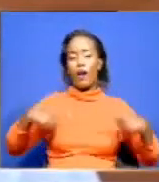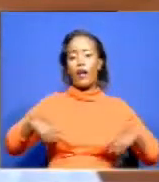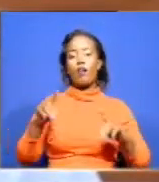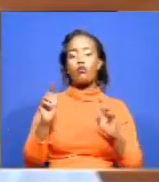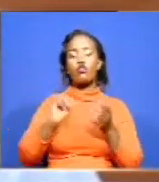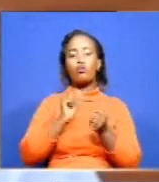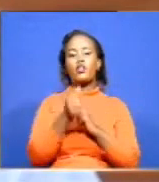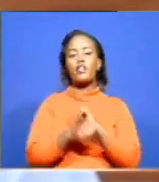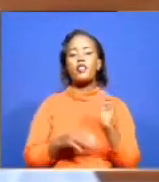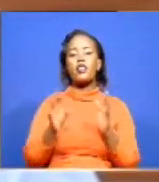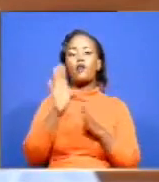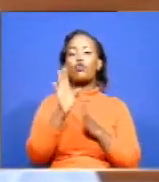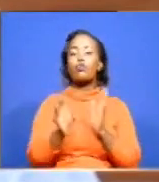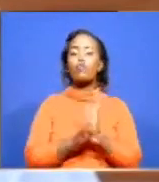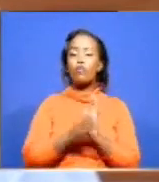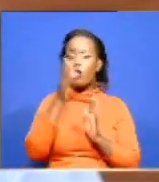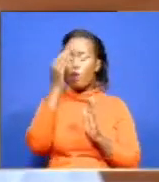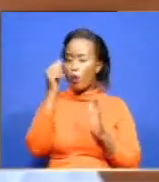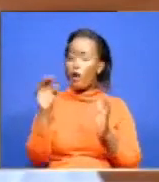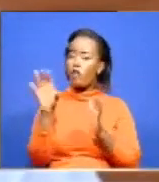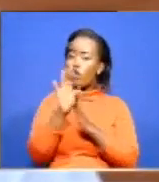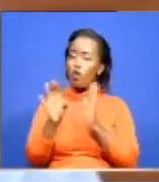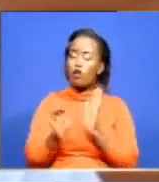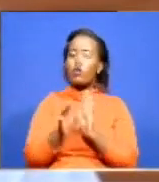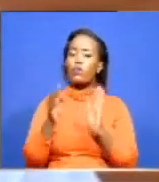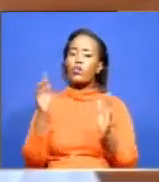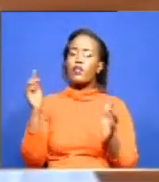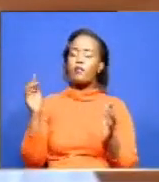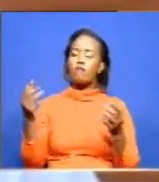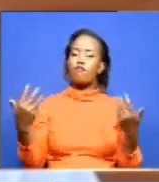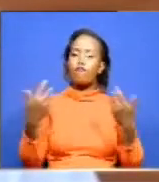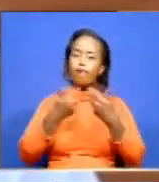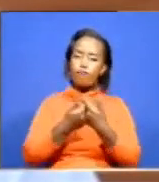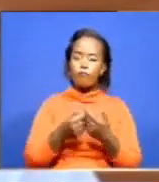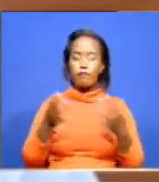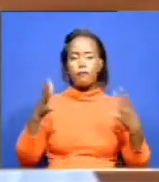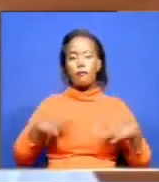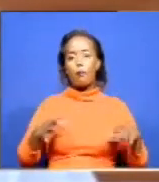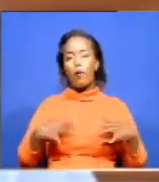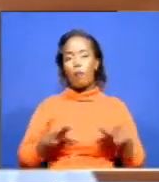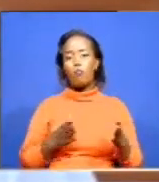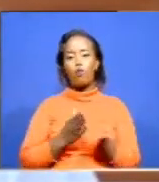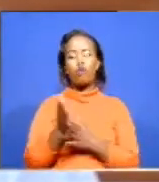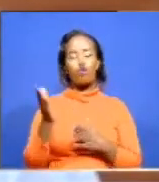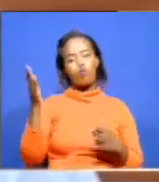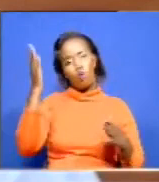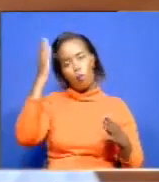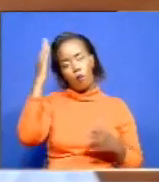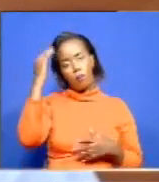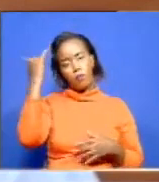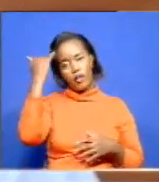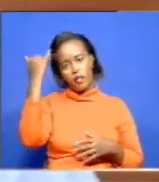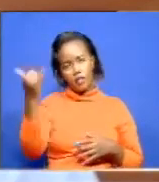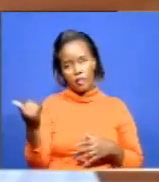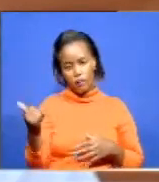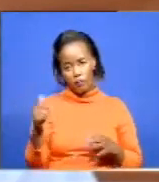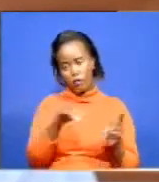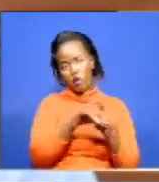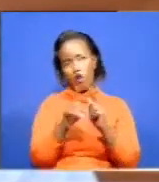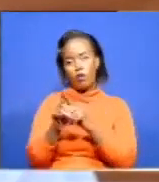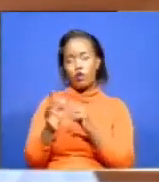katiba, kwa sababu katiba ni ya wananchi, ni wananchi wenyewe kupitia ile popular initiative